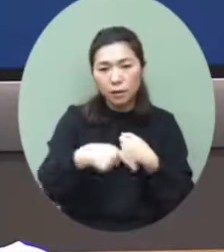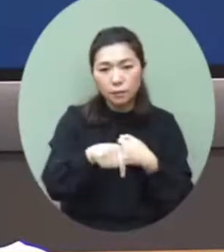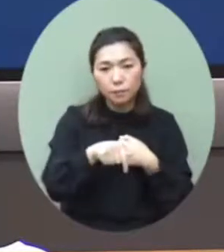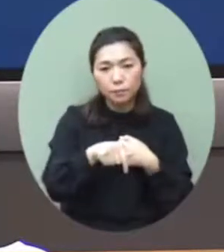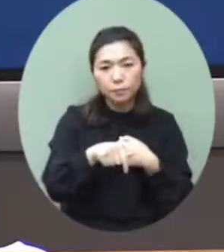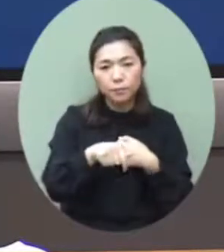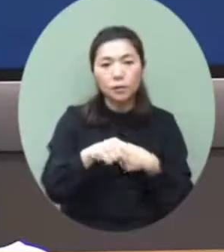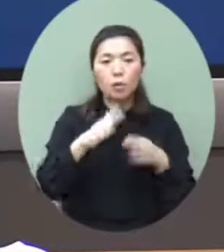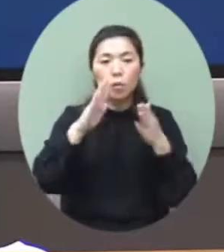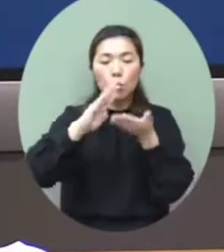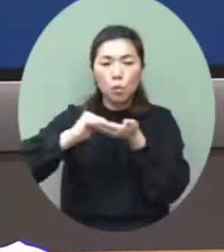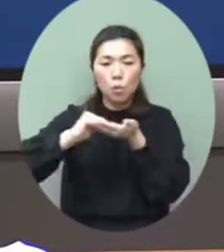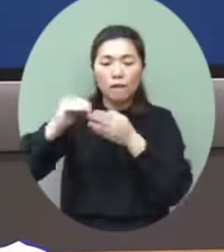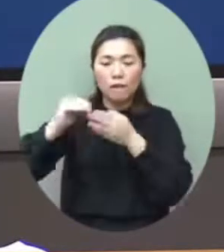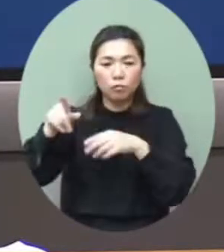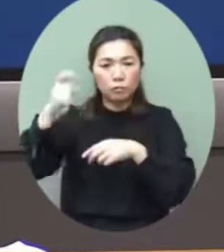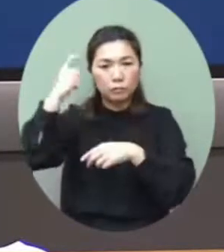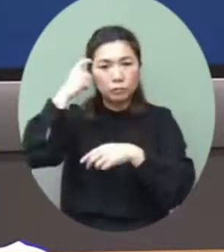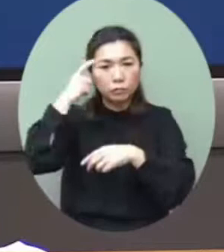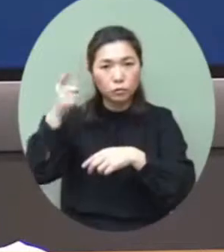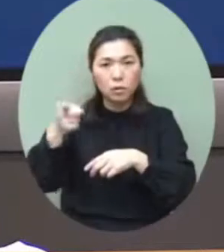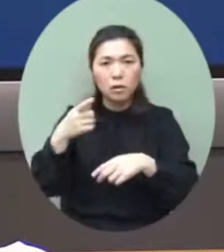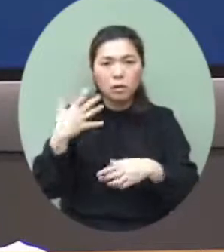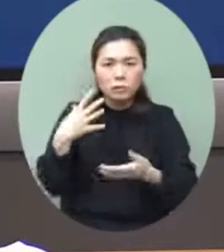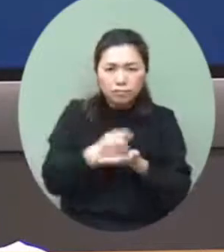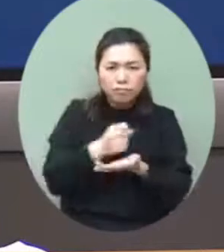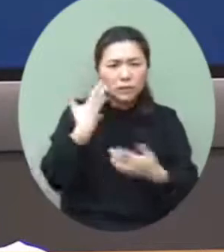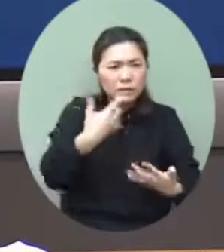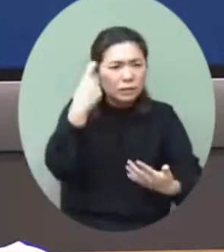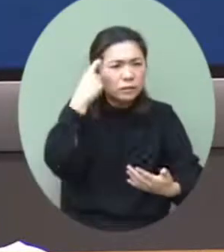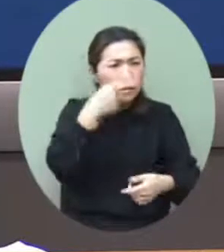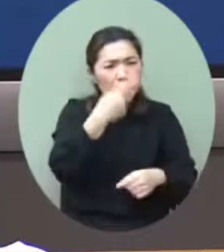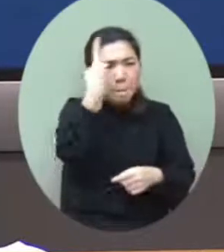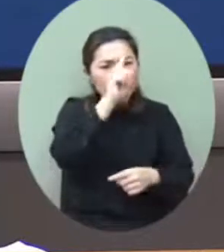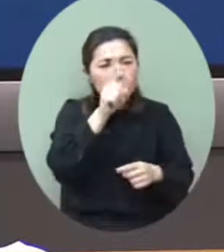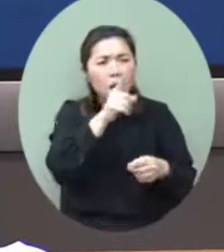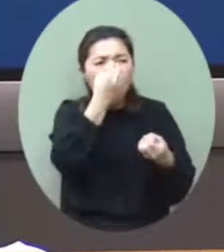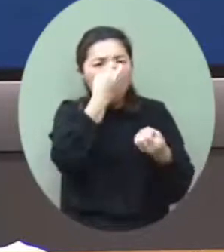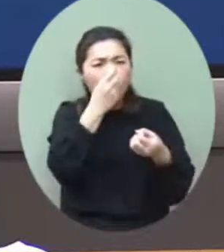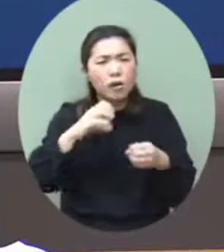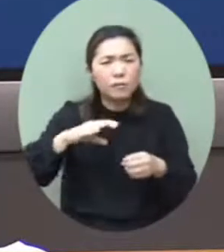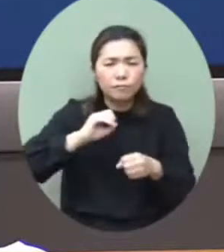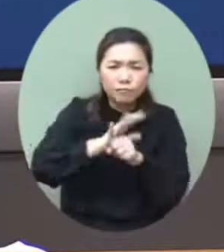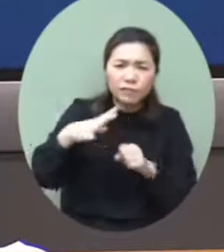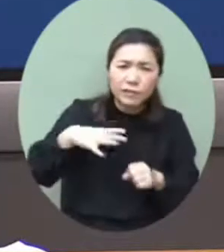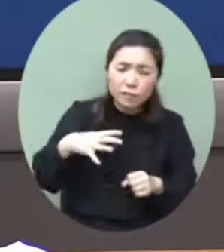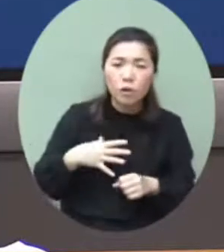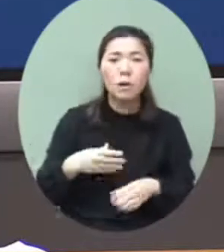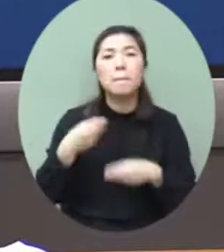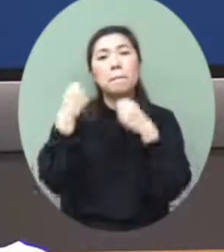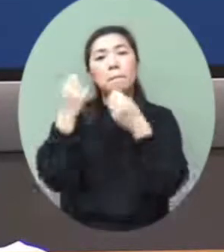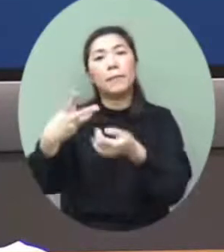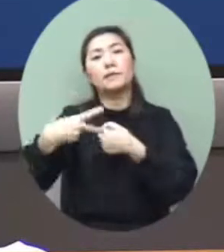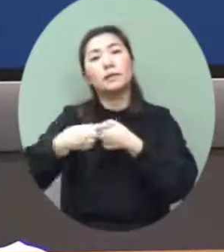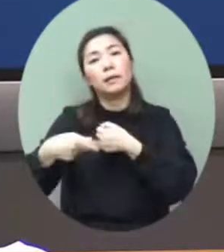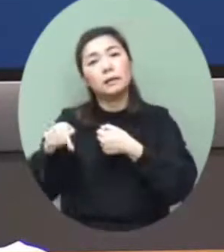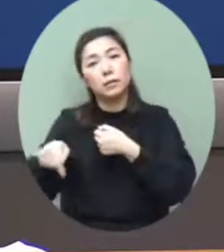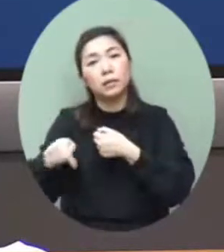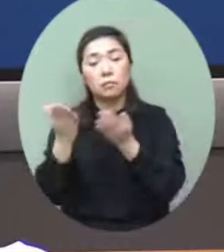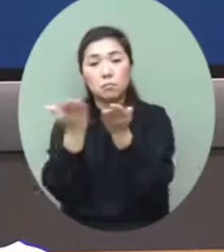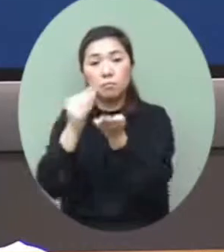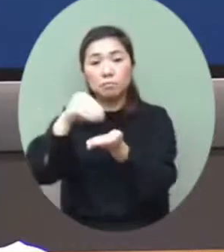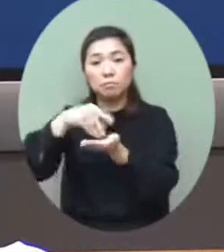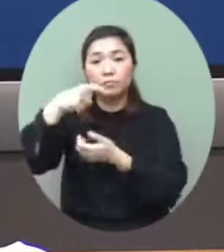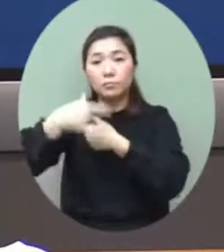for retrospective reporting was the 14th of March to allow the health authorities to have a